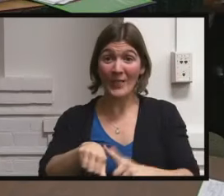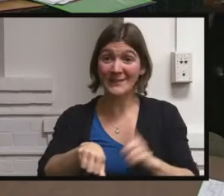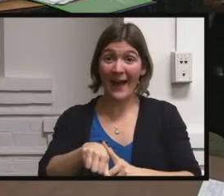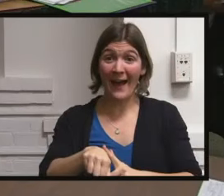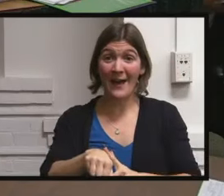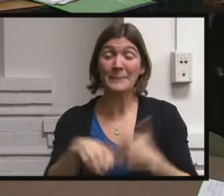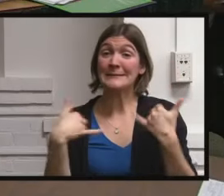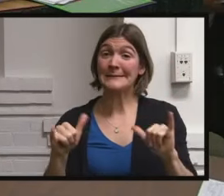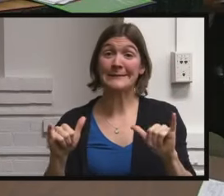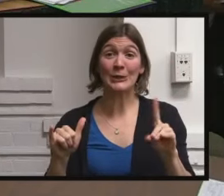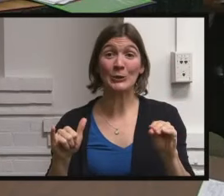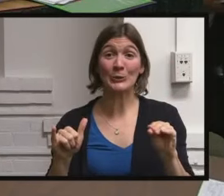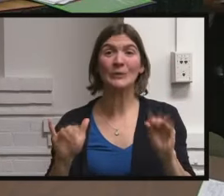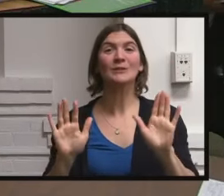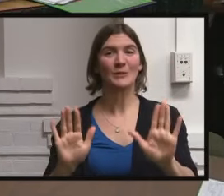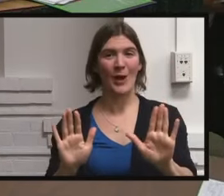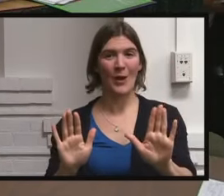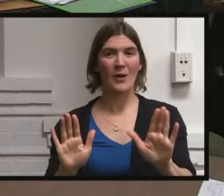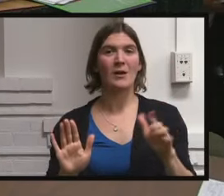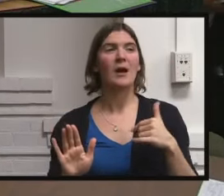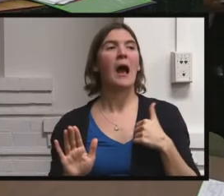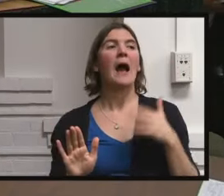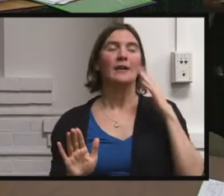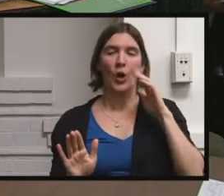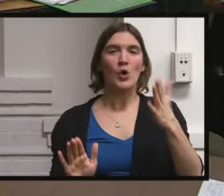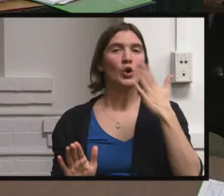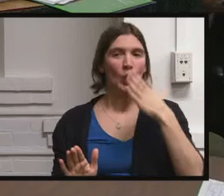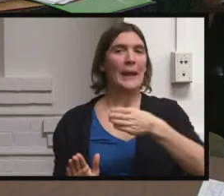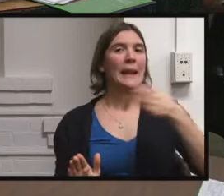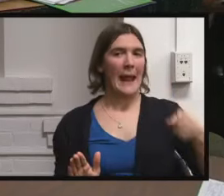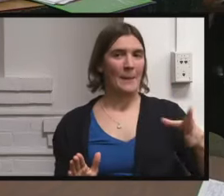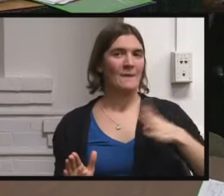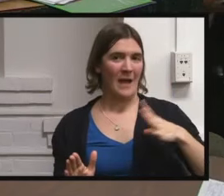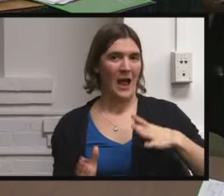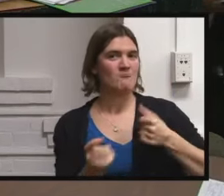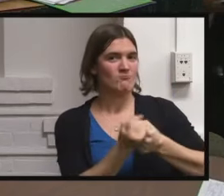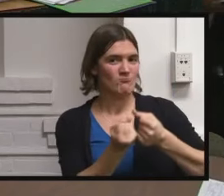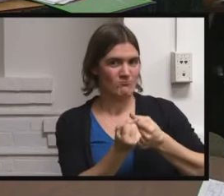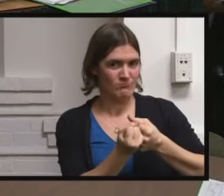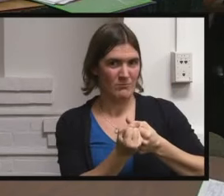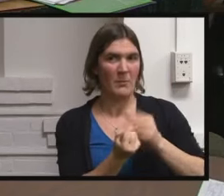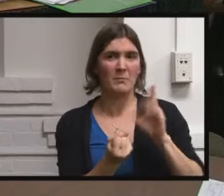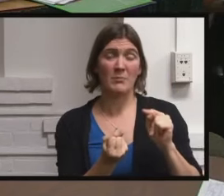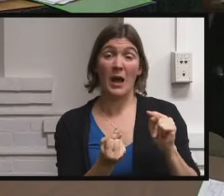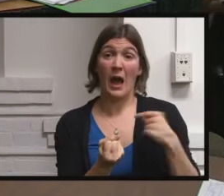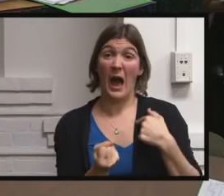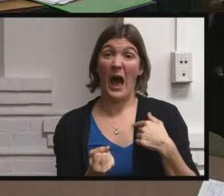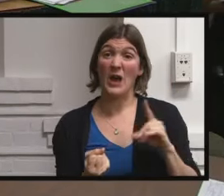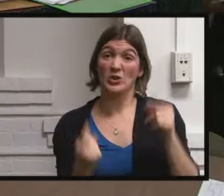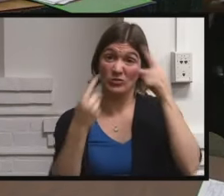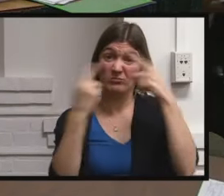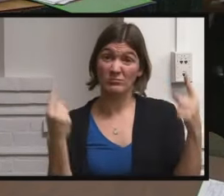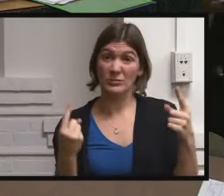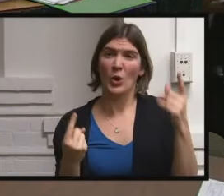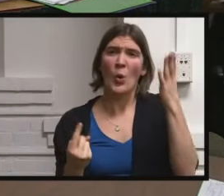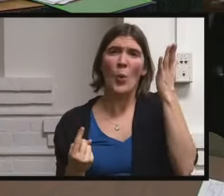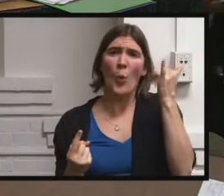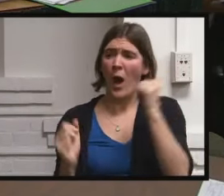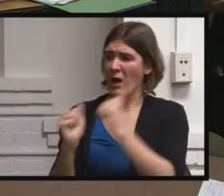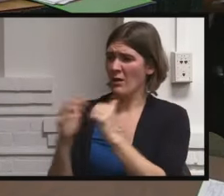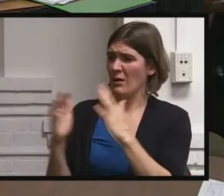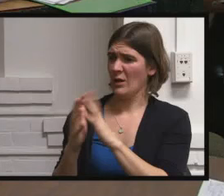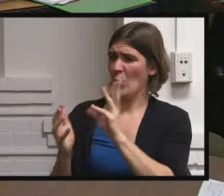so other than being a good neighbor, I still don't know why we have the district.